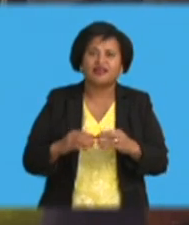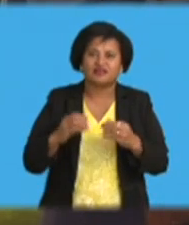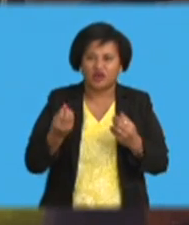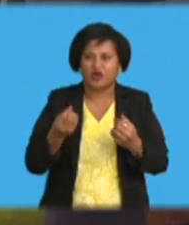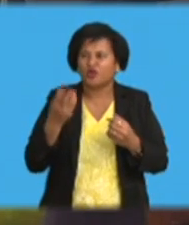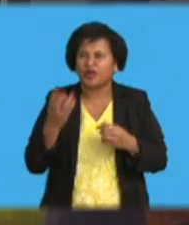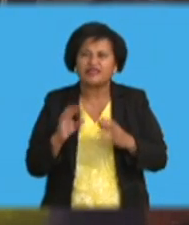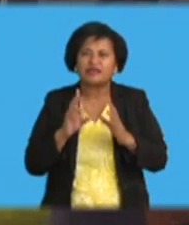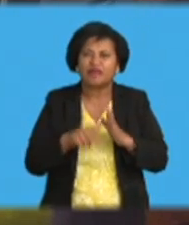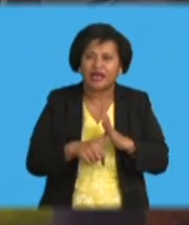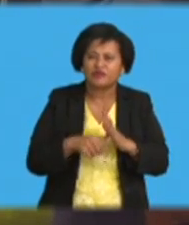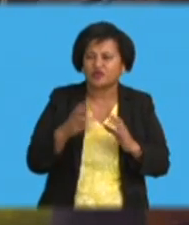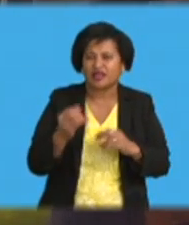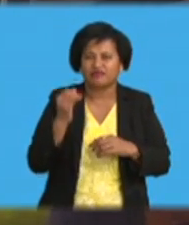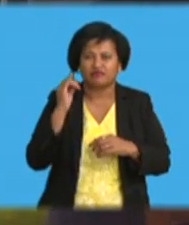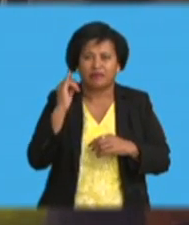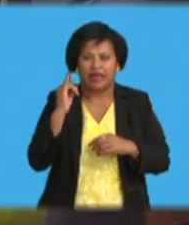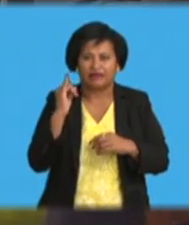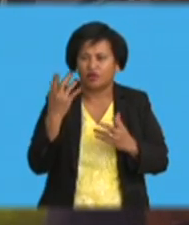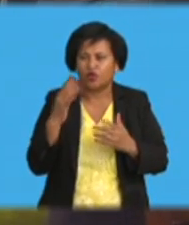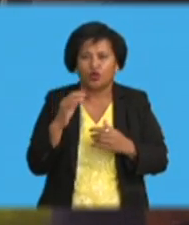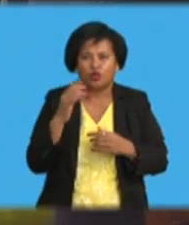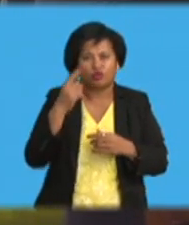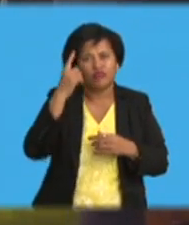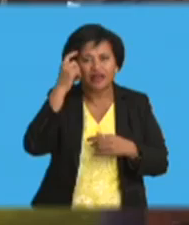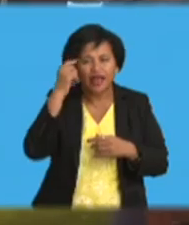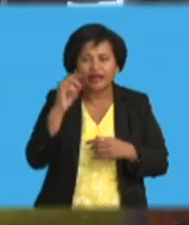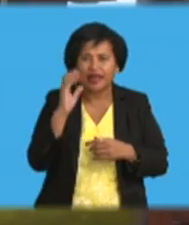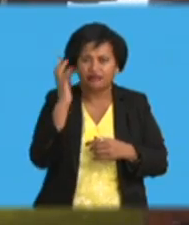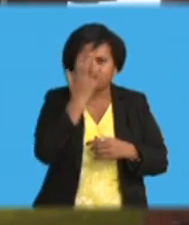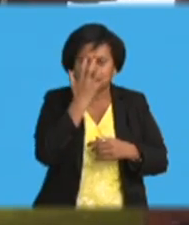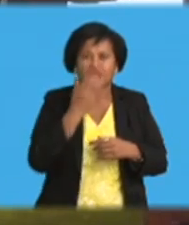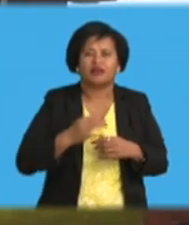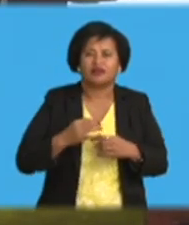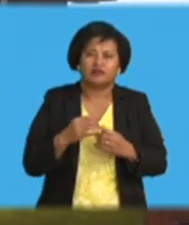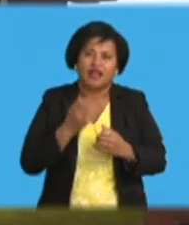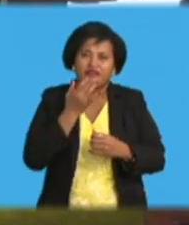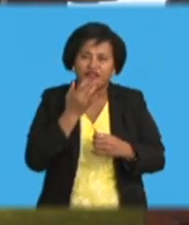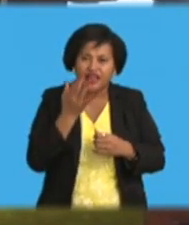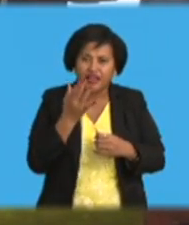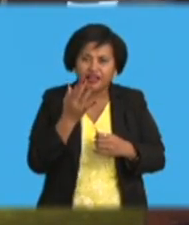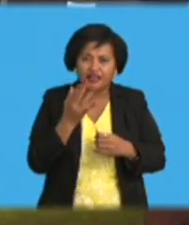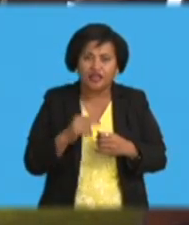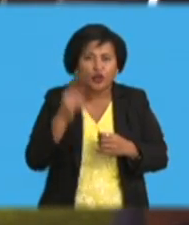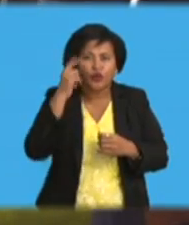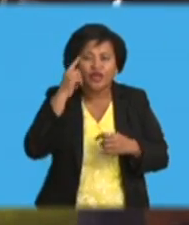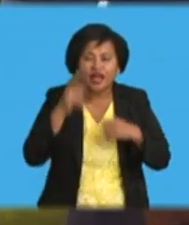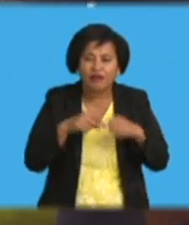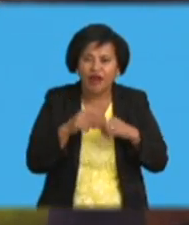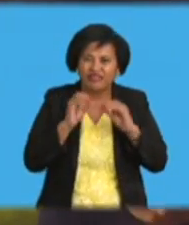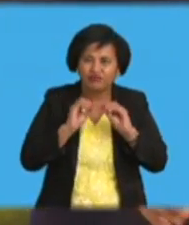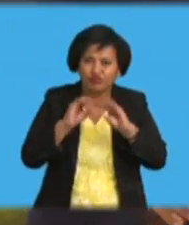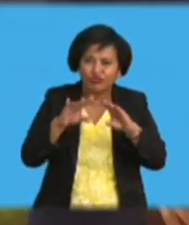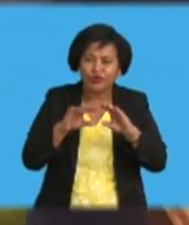actors and fake profiles. So please tread carefully. I implore all Fijians, think about the posts you are liking and verify the posts before you actually